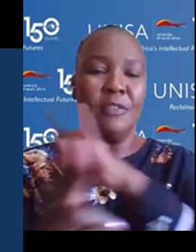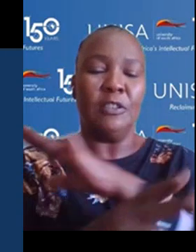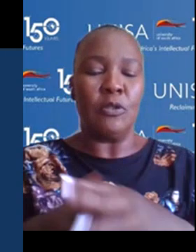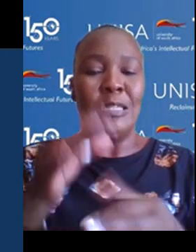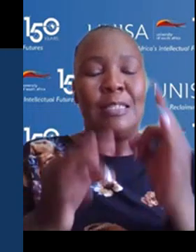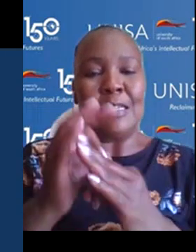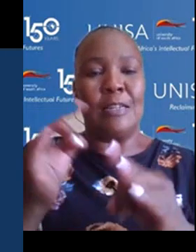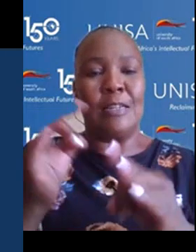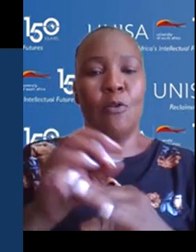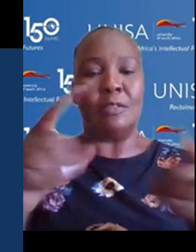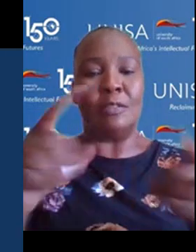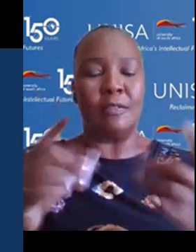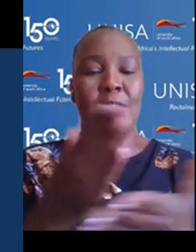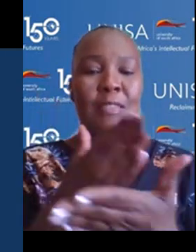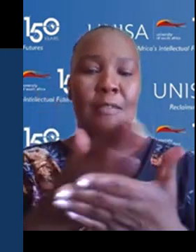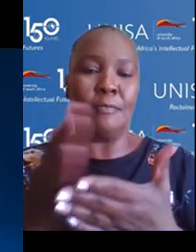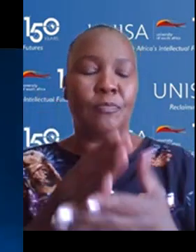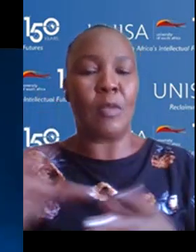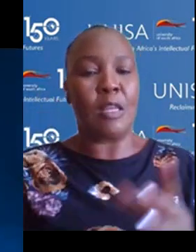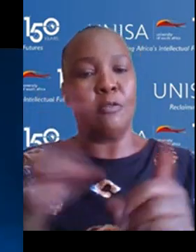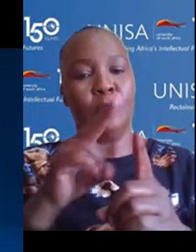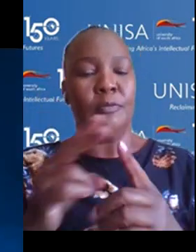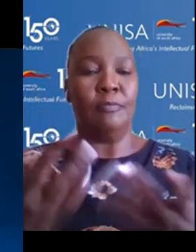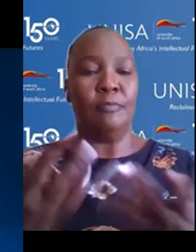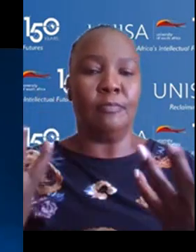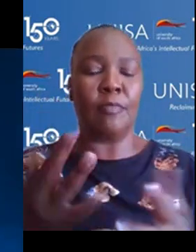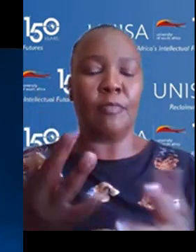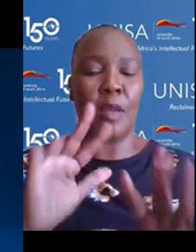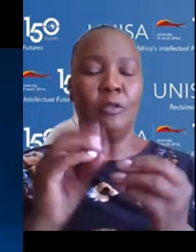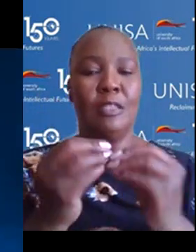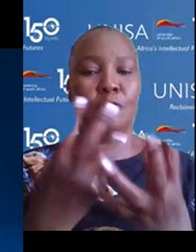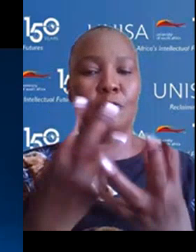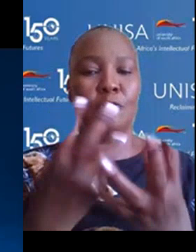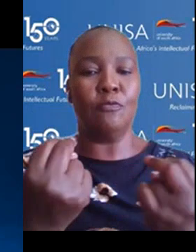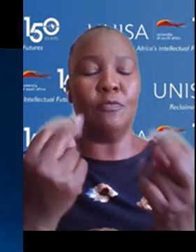aspects. So let's quickly see how to create a new folder.